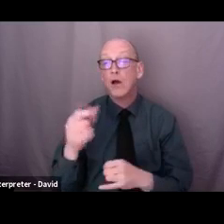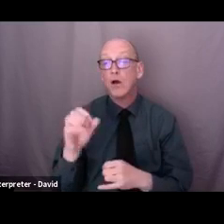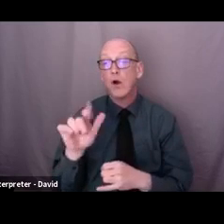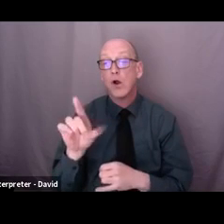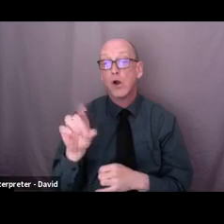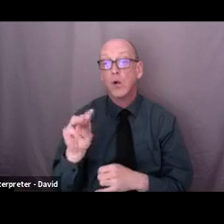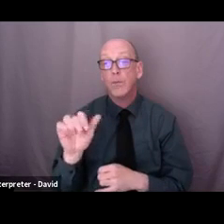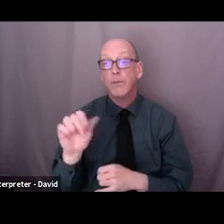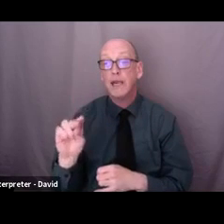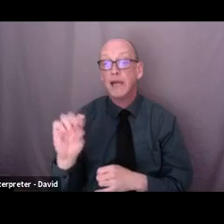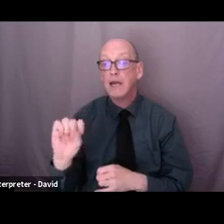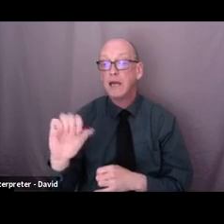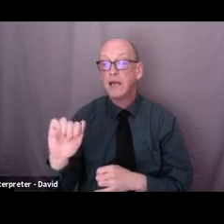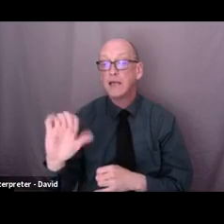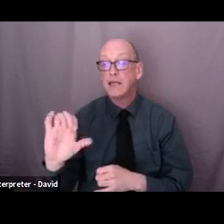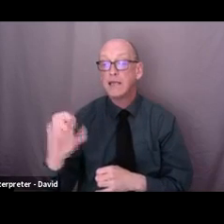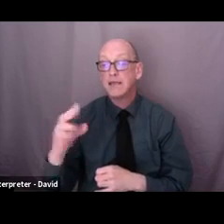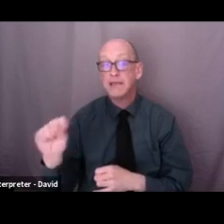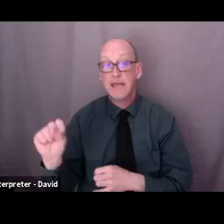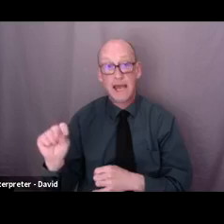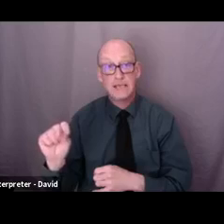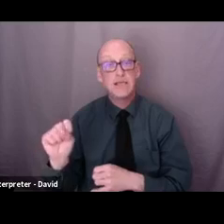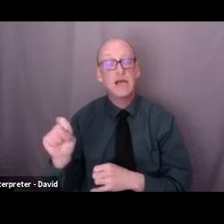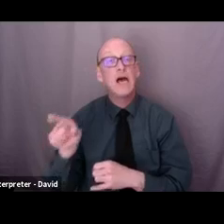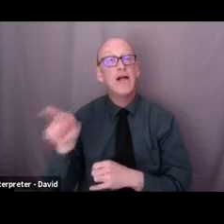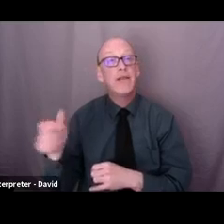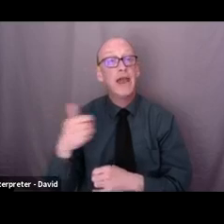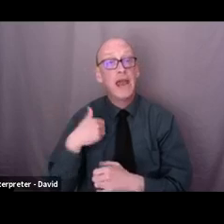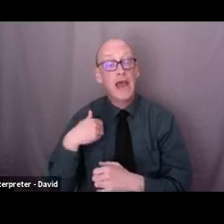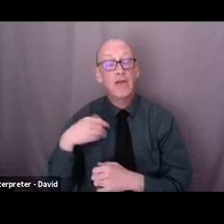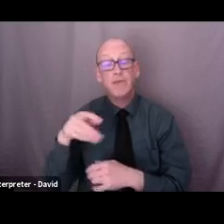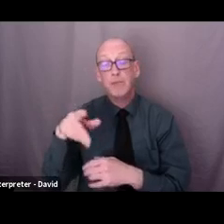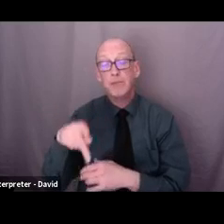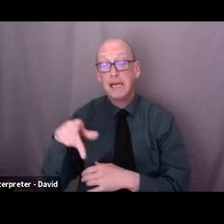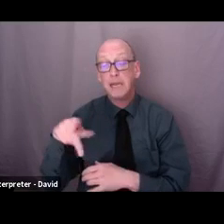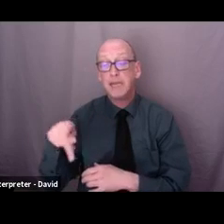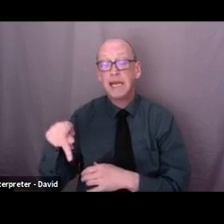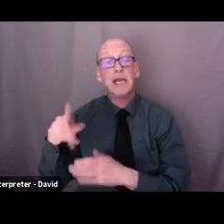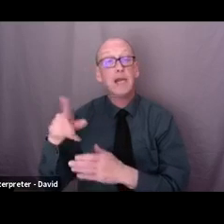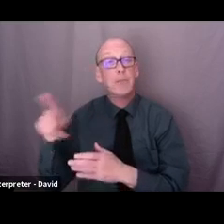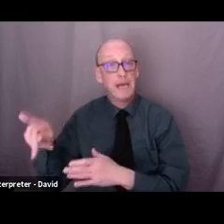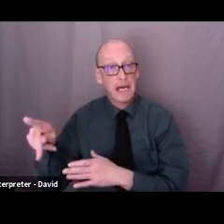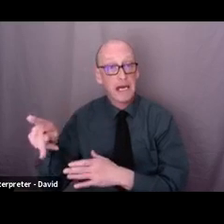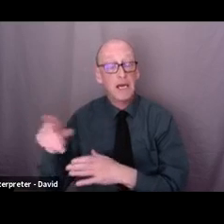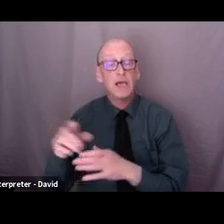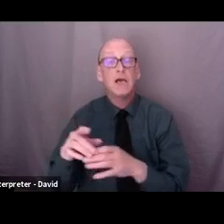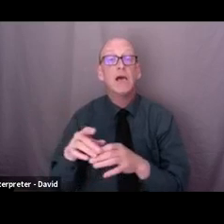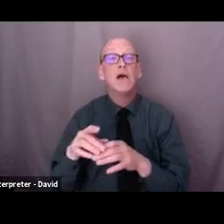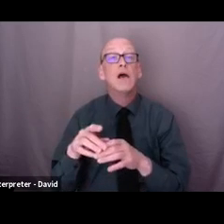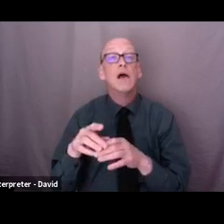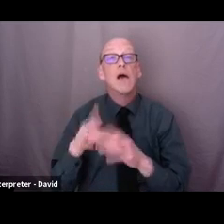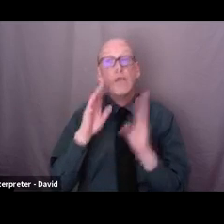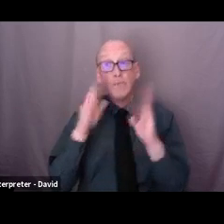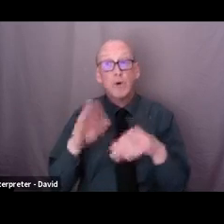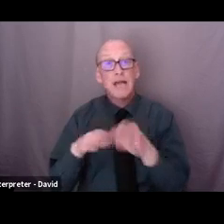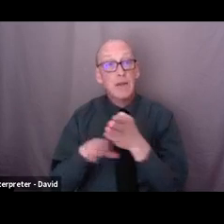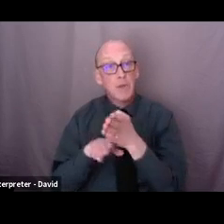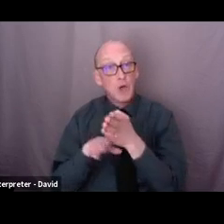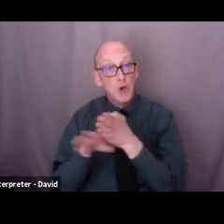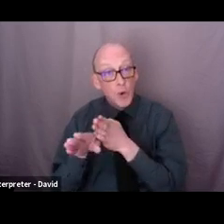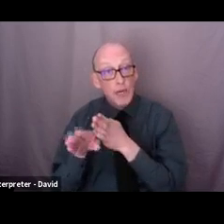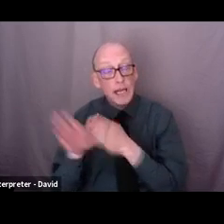10,000 Small Businesses program, is offering the Paycheck Protection Program, especially focusing on minority business enterprises